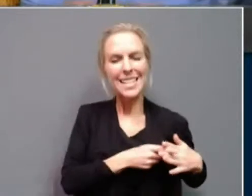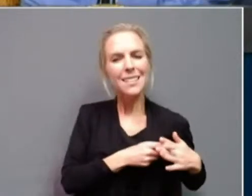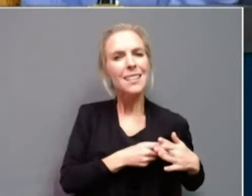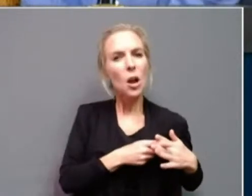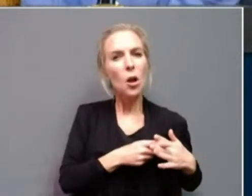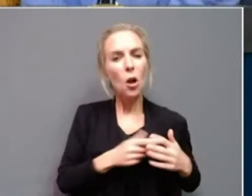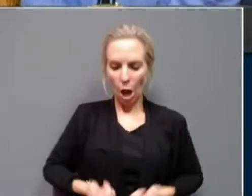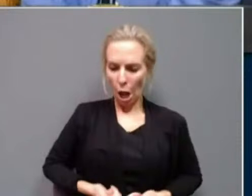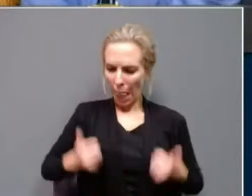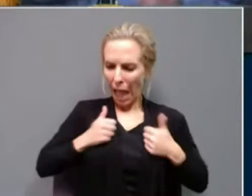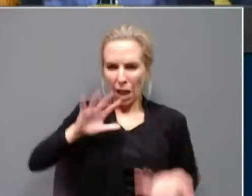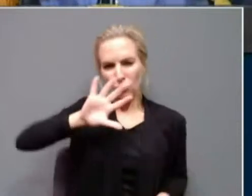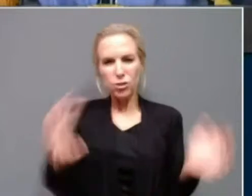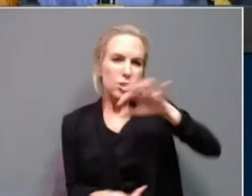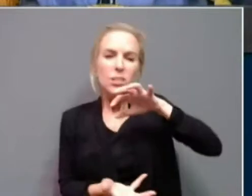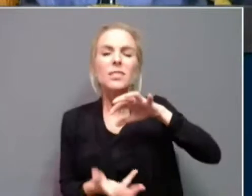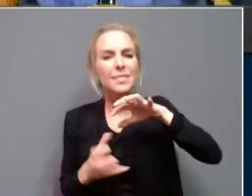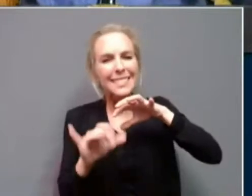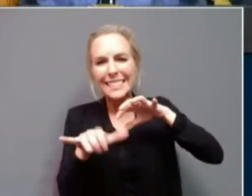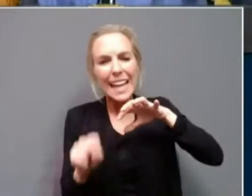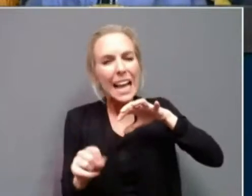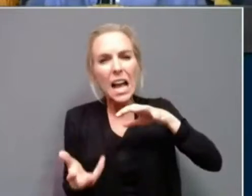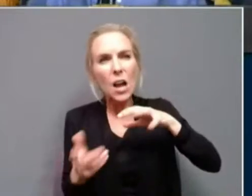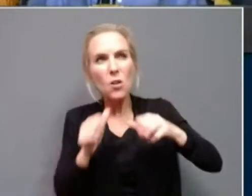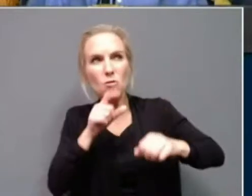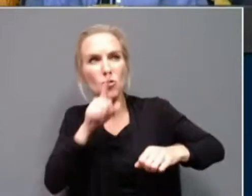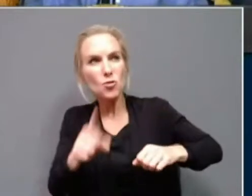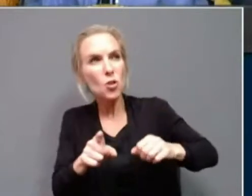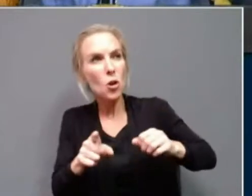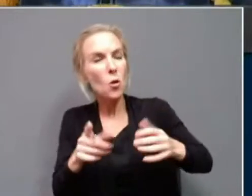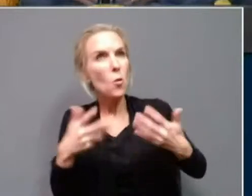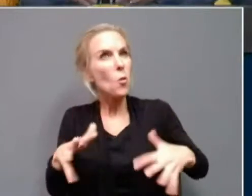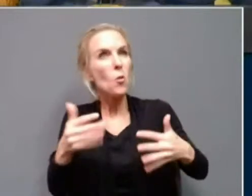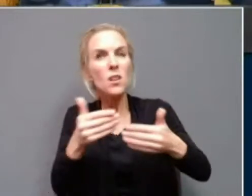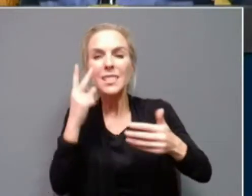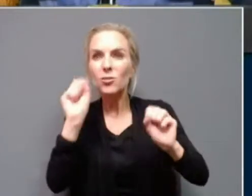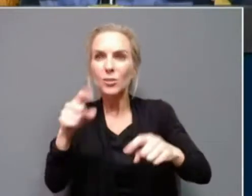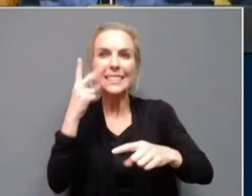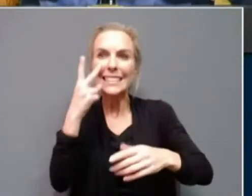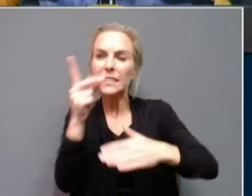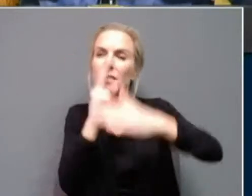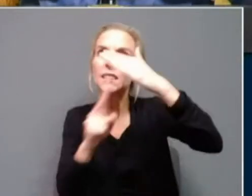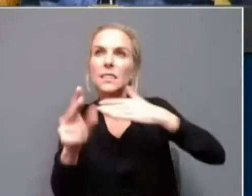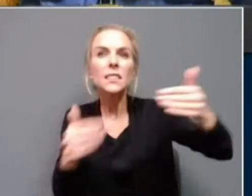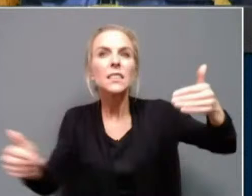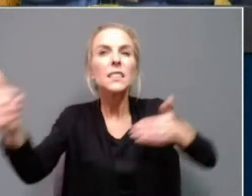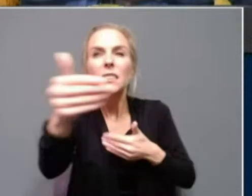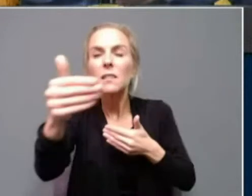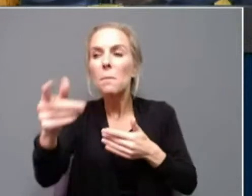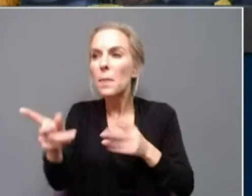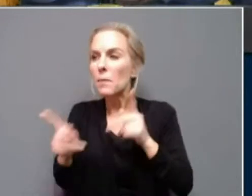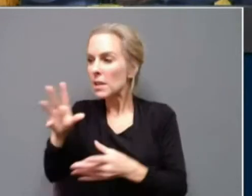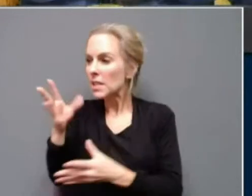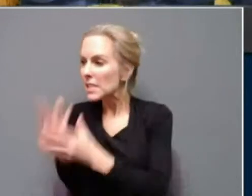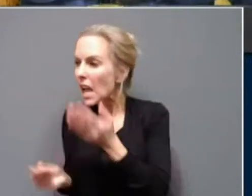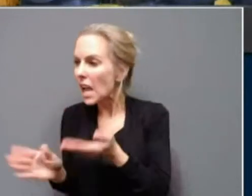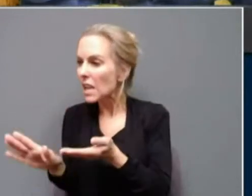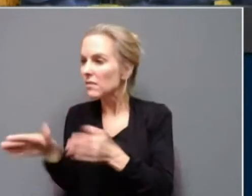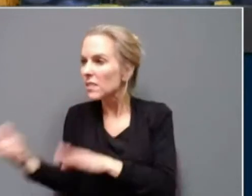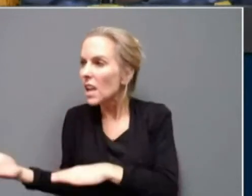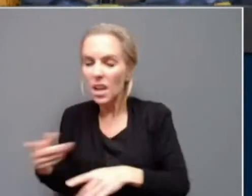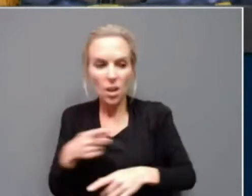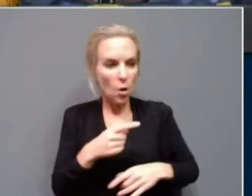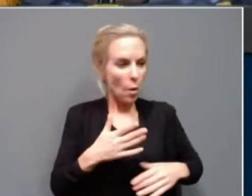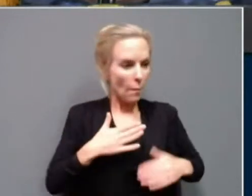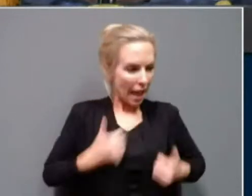turned upside down. We weren't sure what the loss was going to be outside of lives, outside of normalcy. We didn't know what the